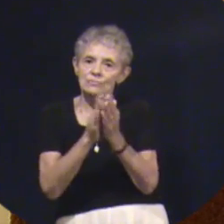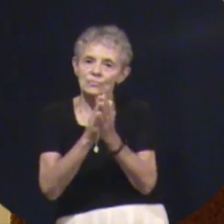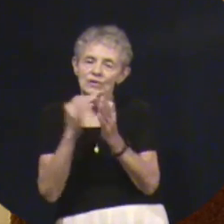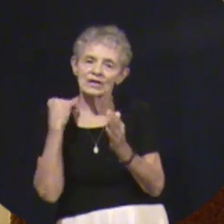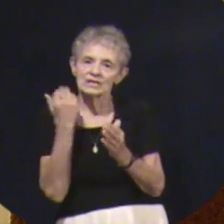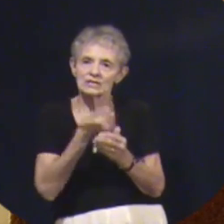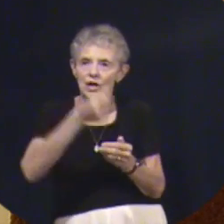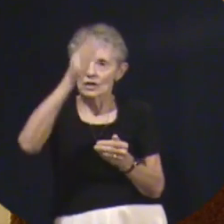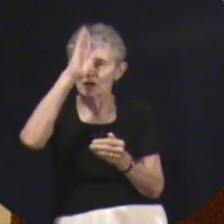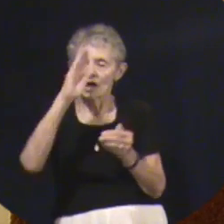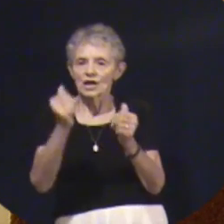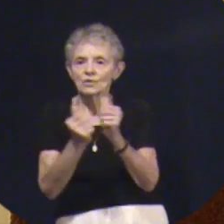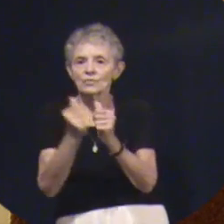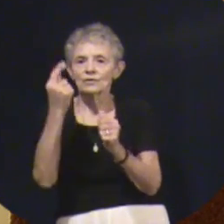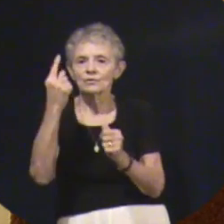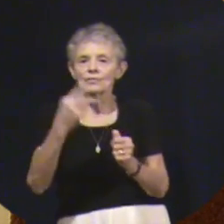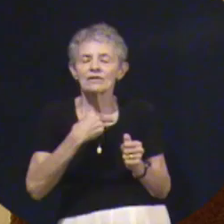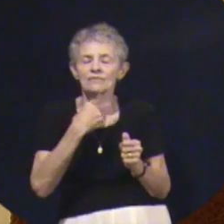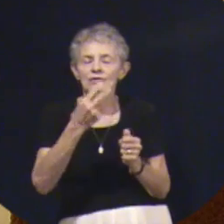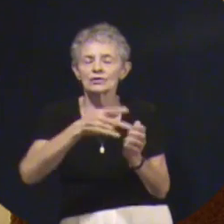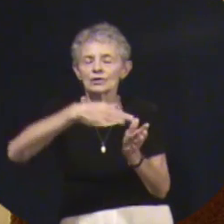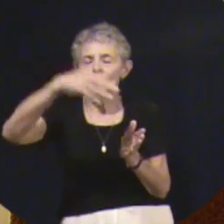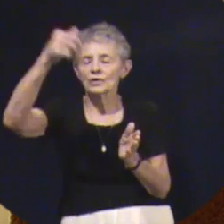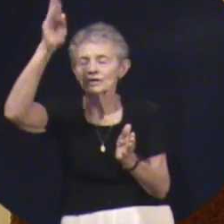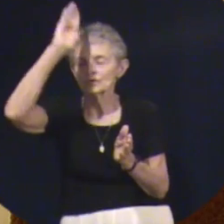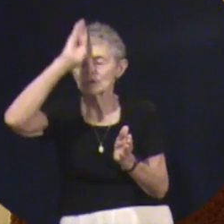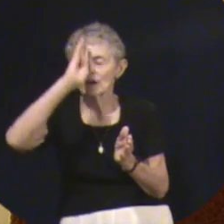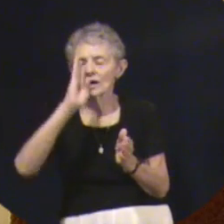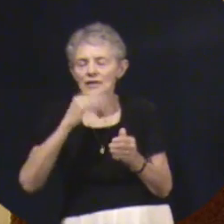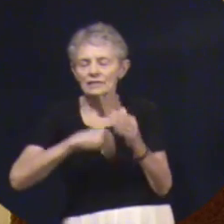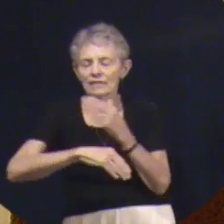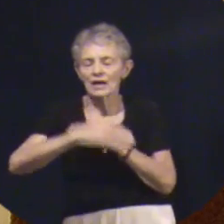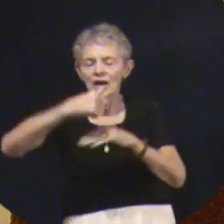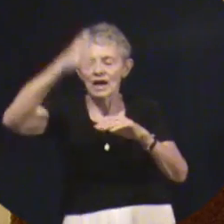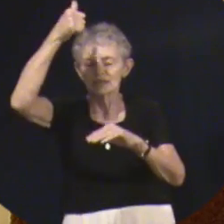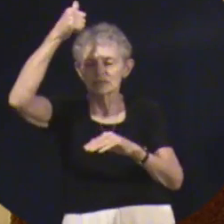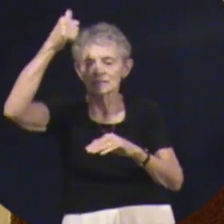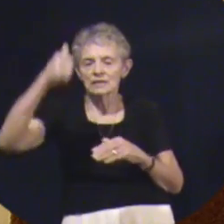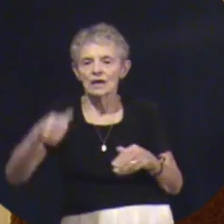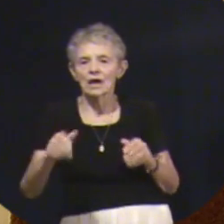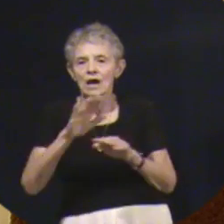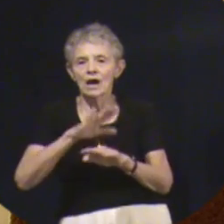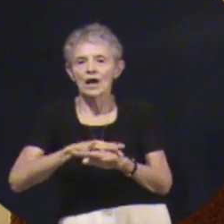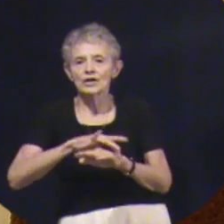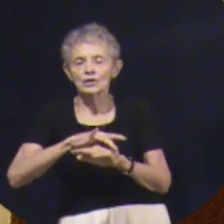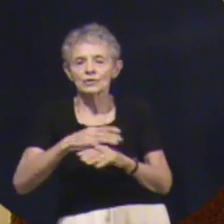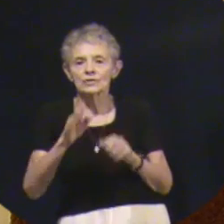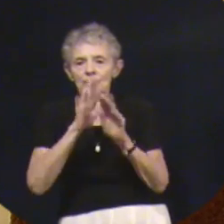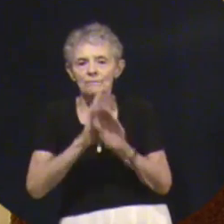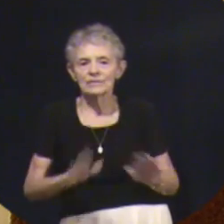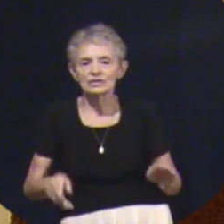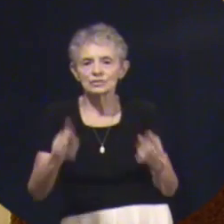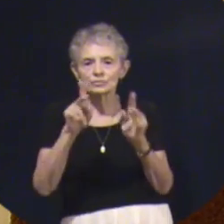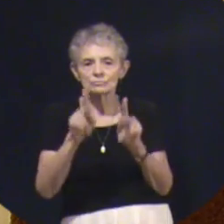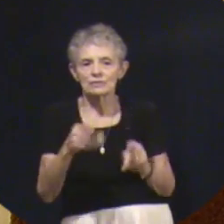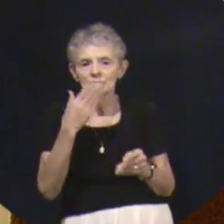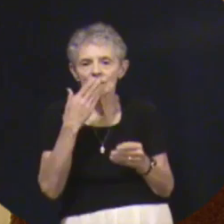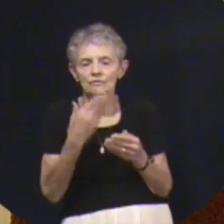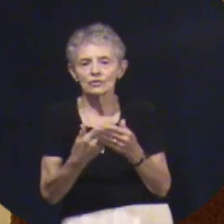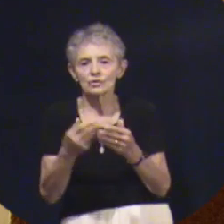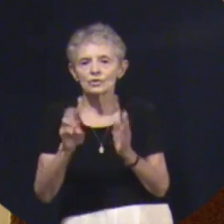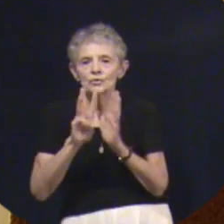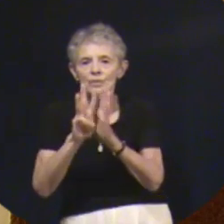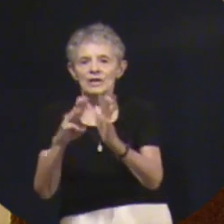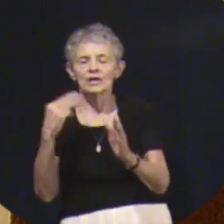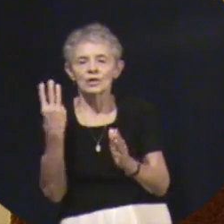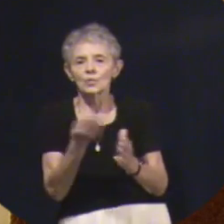with one voice. Glory to God in the highest, and on earth peace to people of good will.